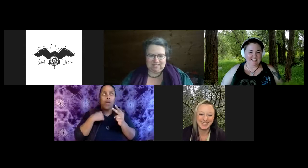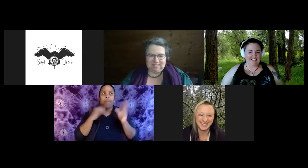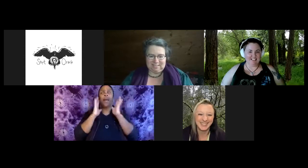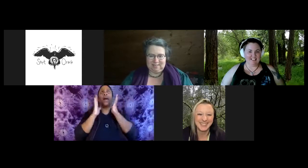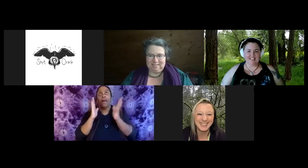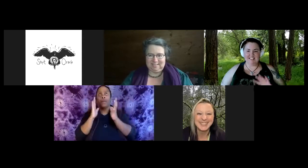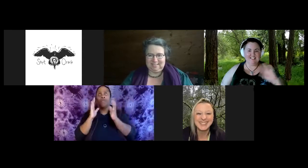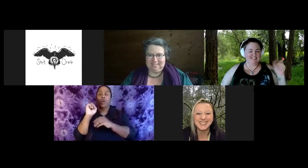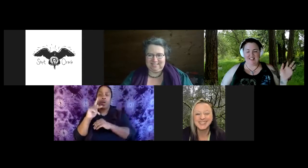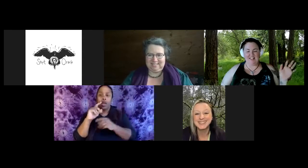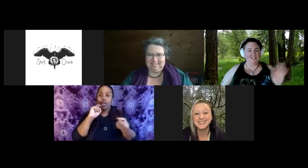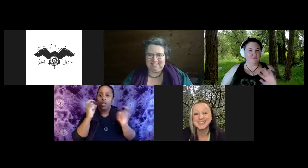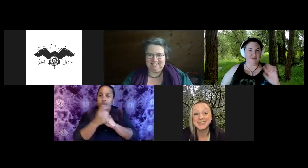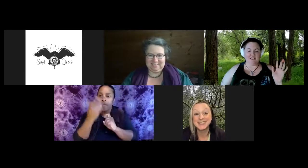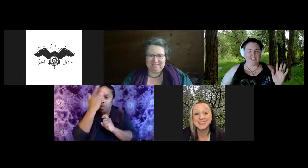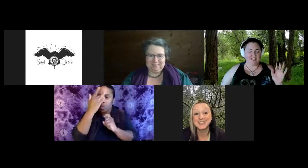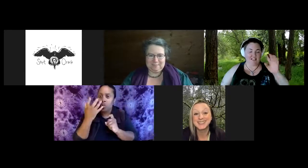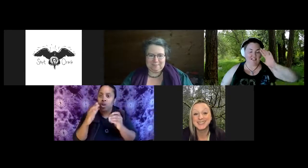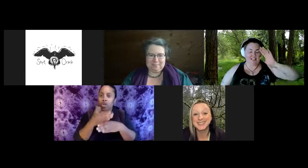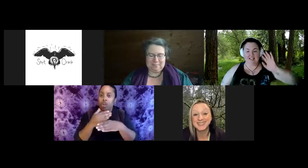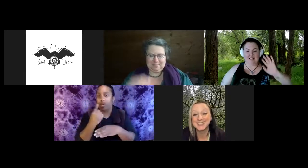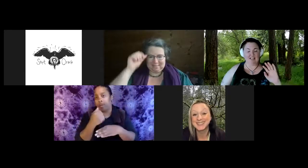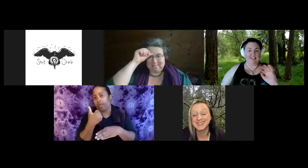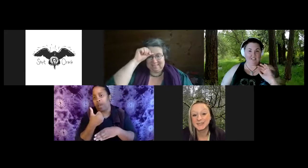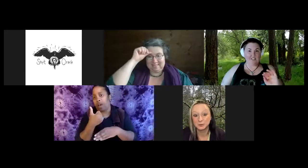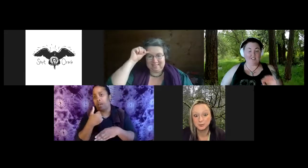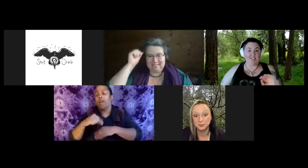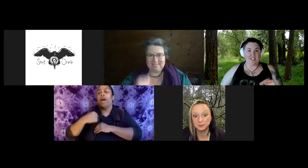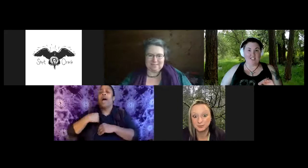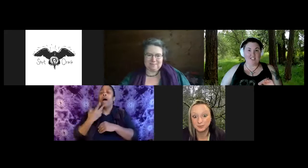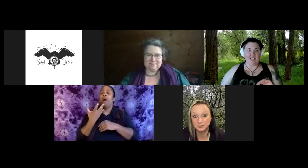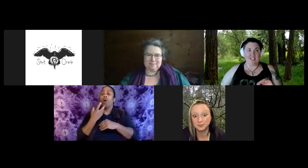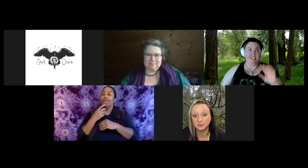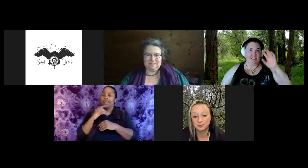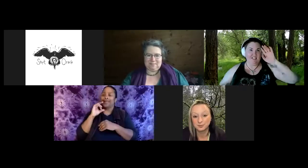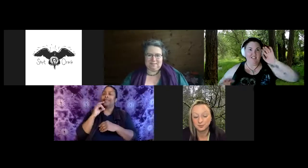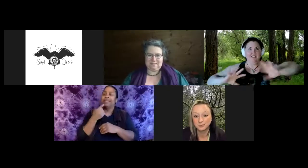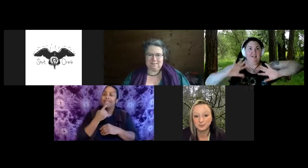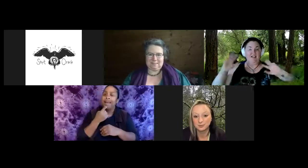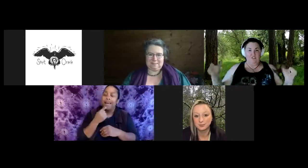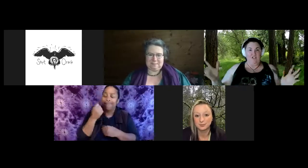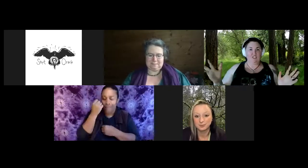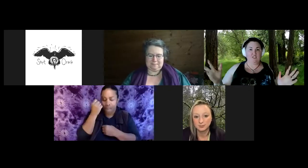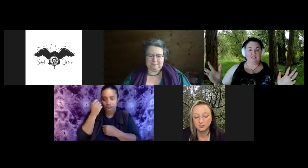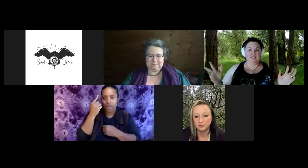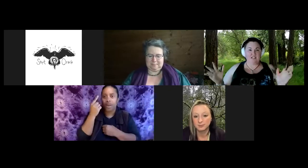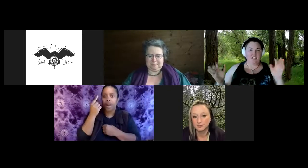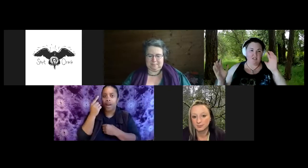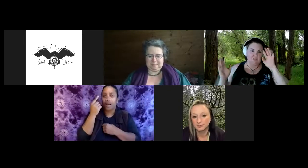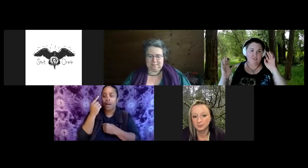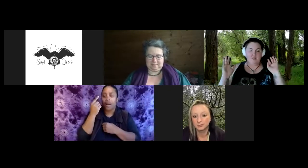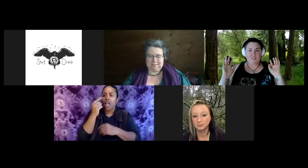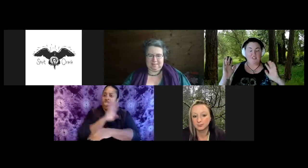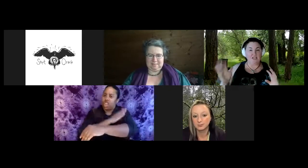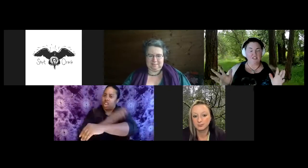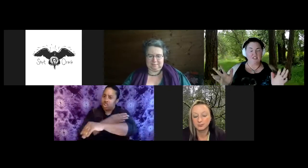you have something else to share. Yeah, I just wanted to say, like, I definitely understand the energetic space